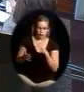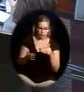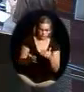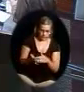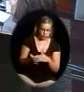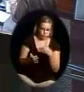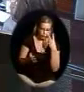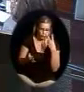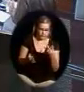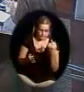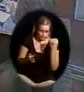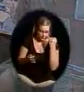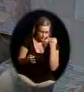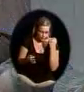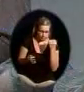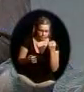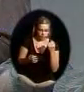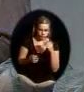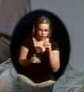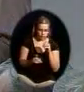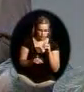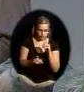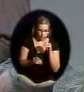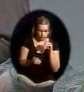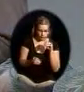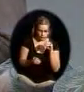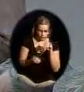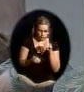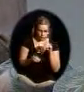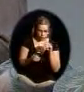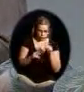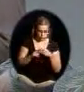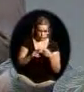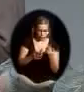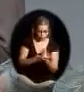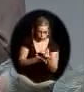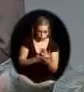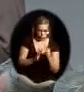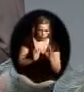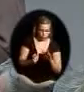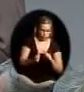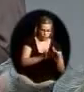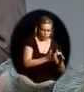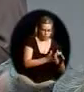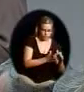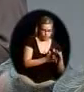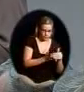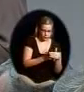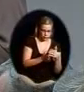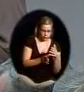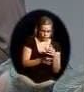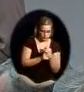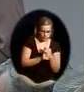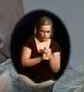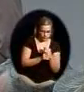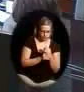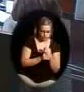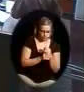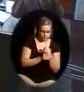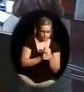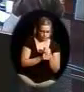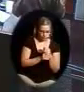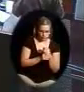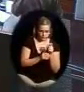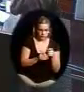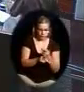middle when we see if we implement a new initiative, and in the middle are we getting some dipstick points so that we can